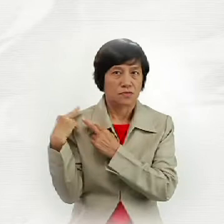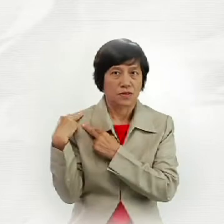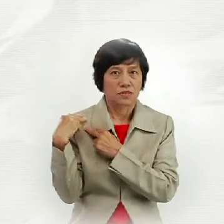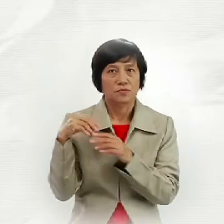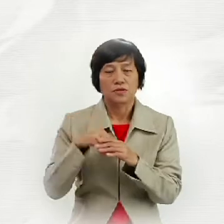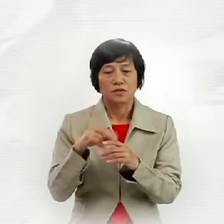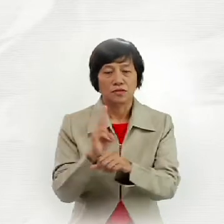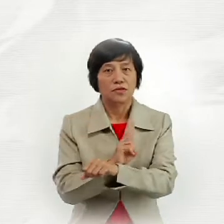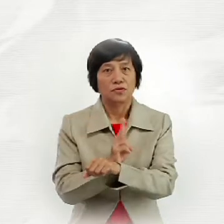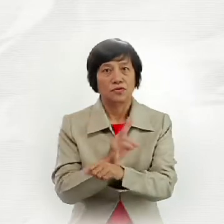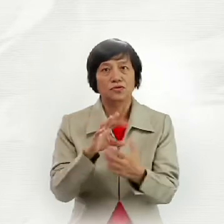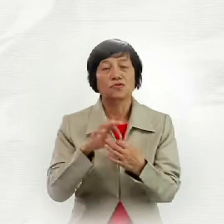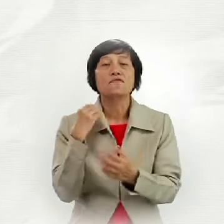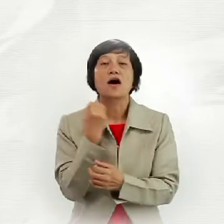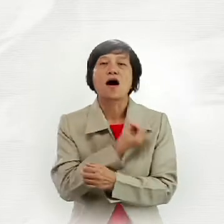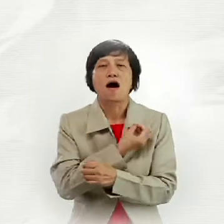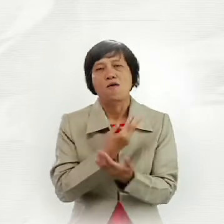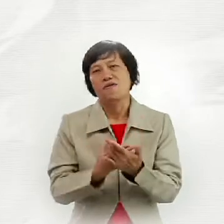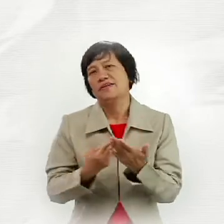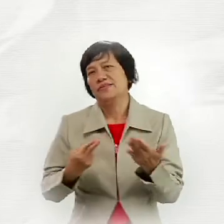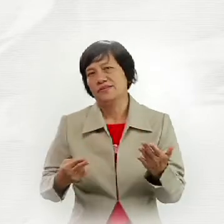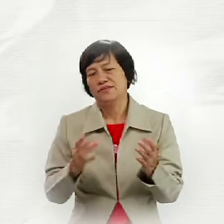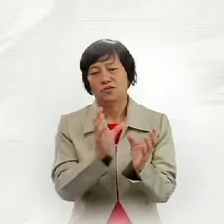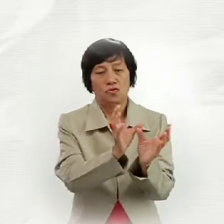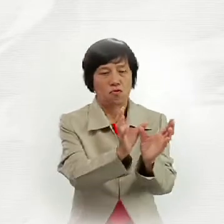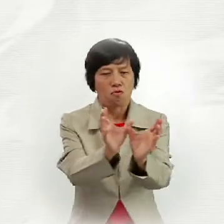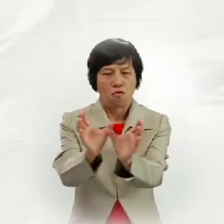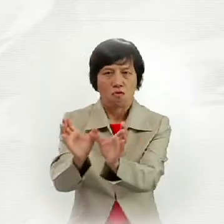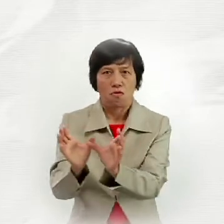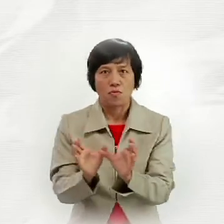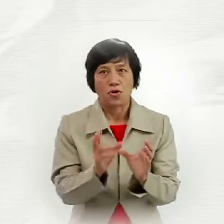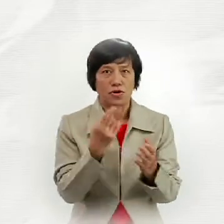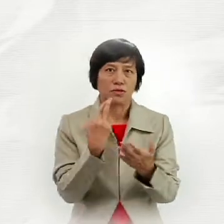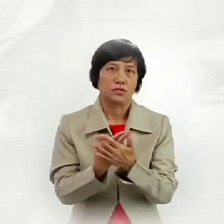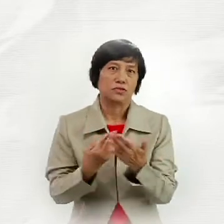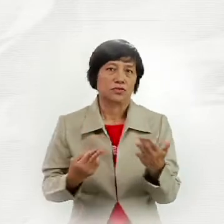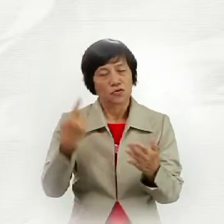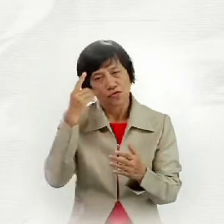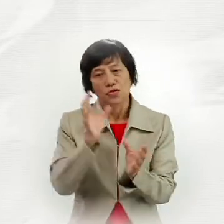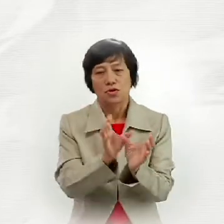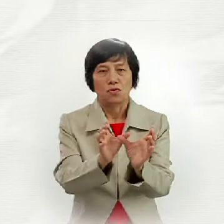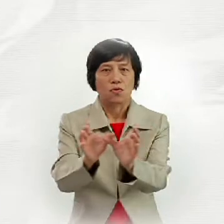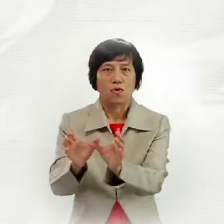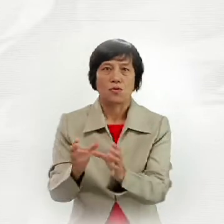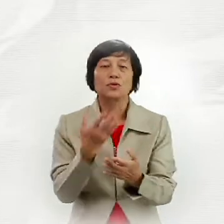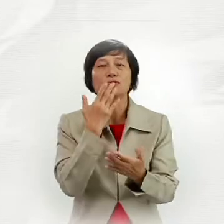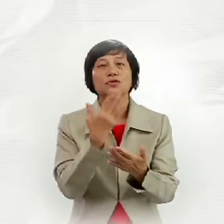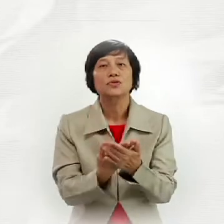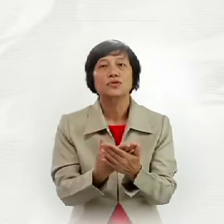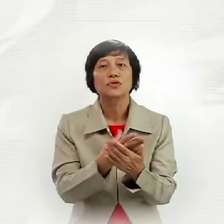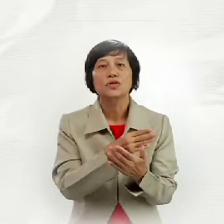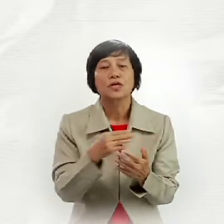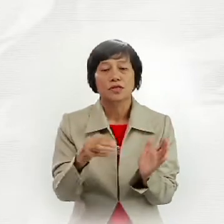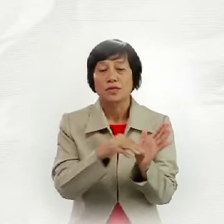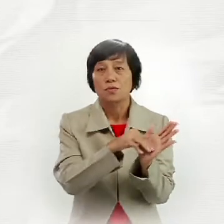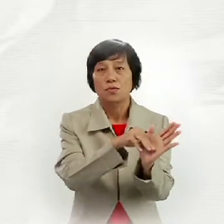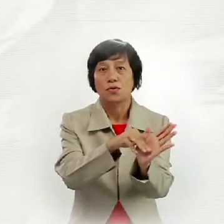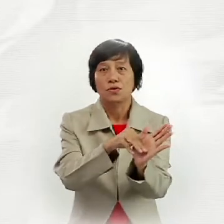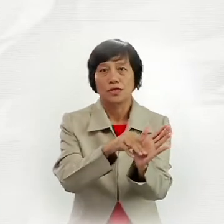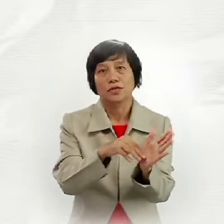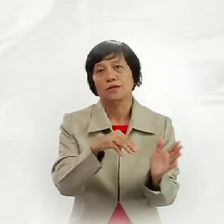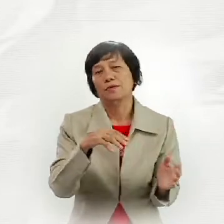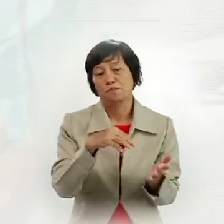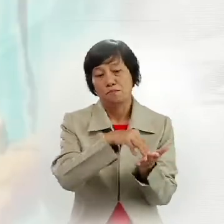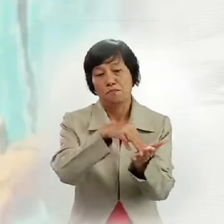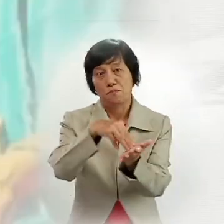in the use of our resources, common resources for the common good. And the model presented